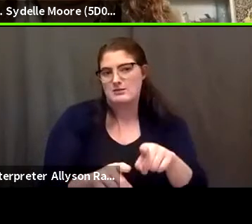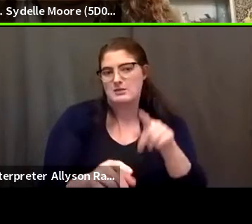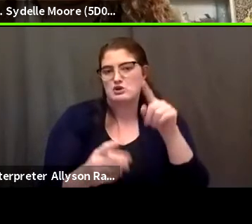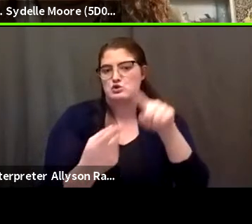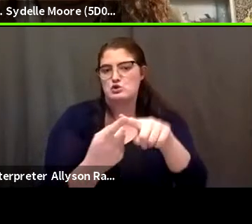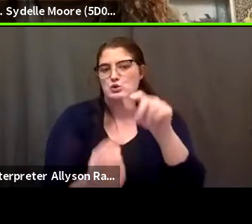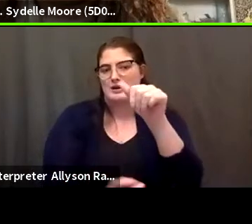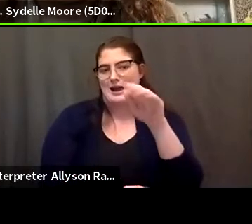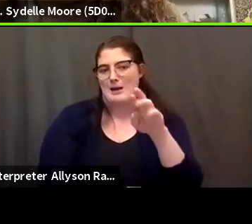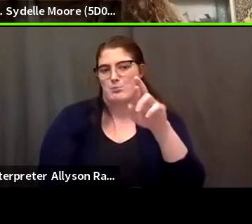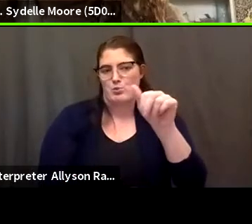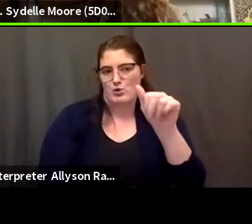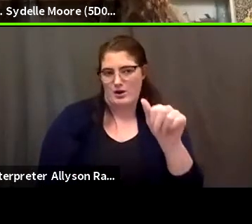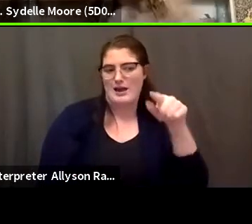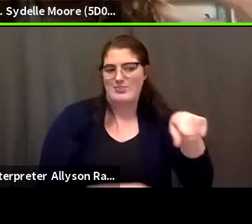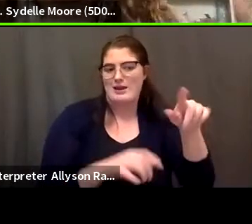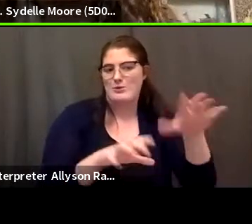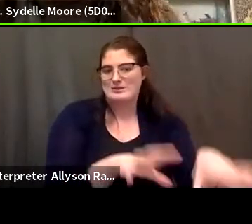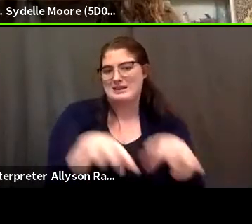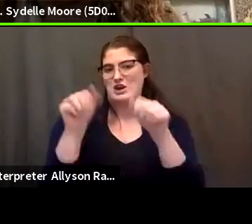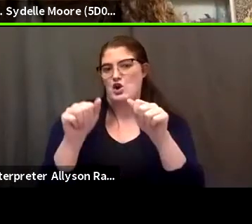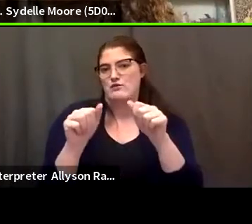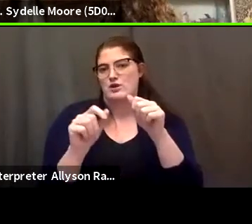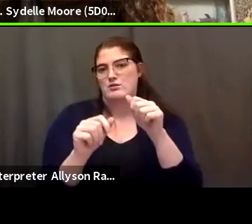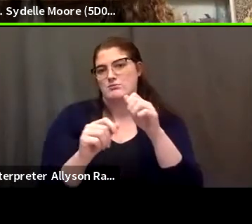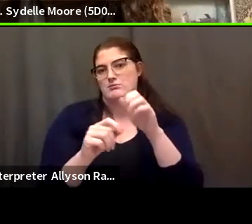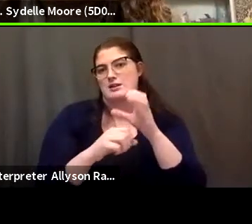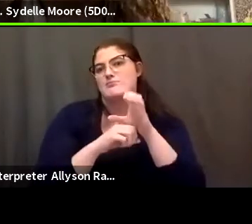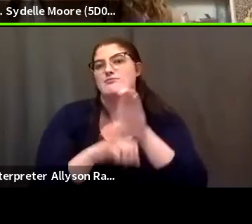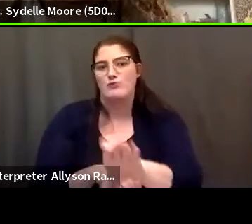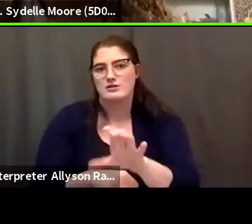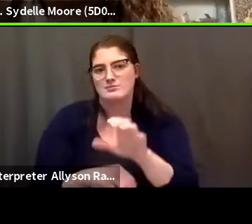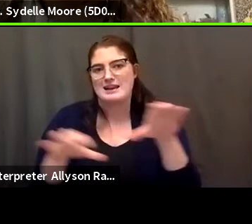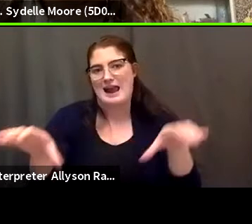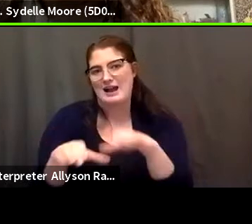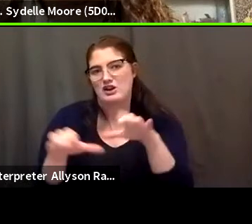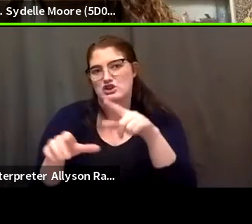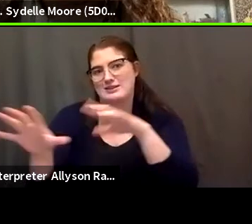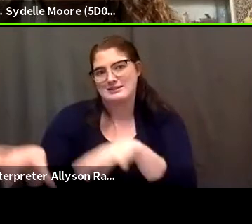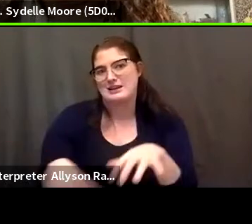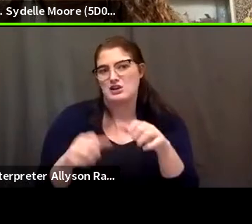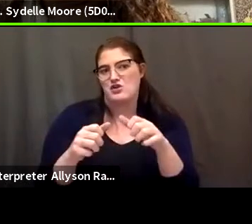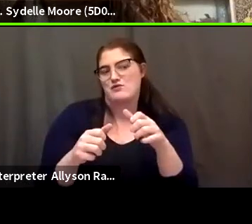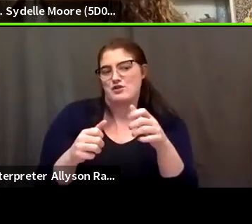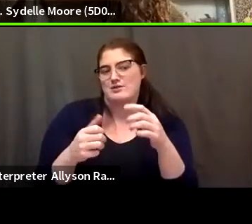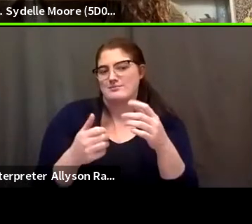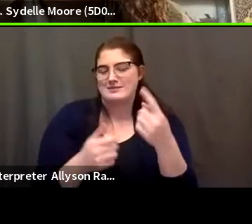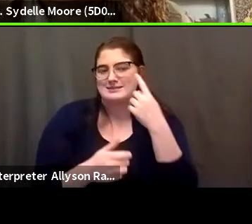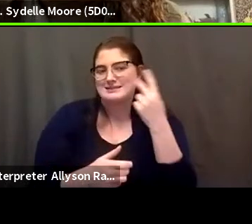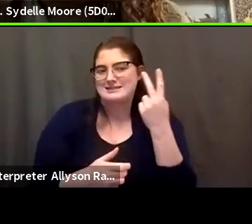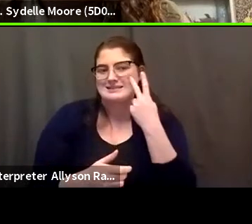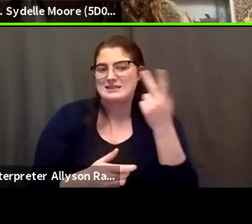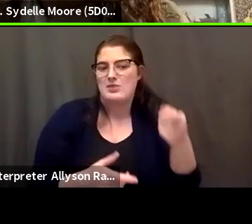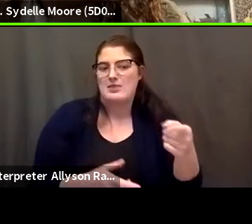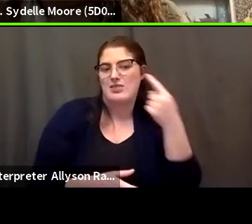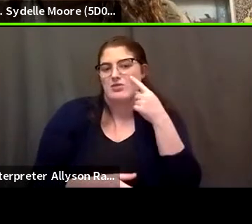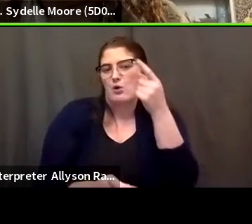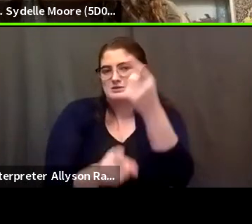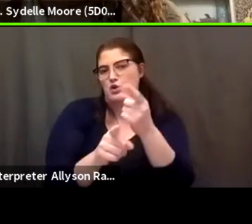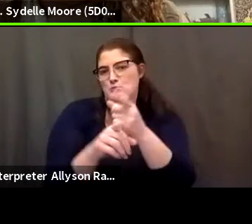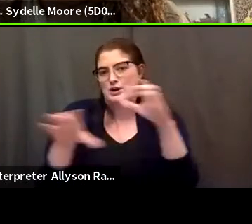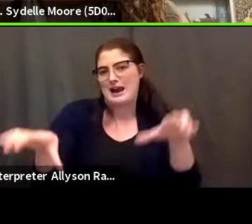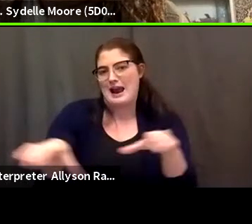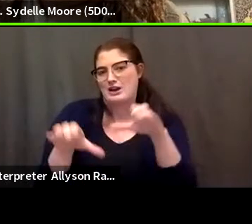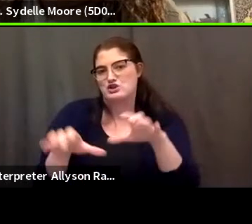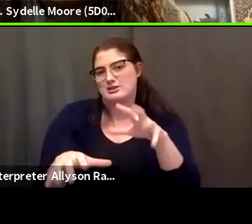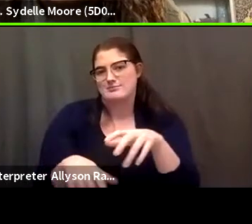the enforcement action and decide what they thought was an appropriate measure to put in place. So it just